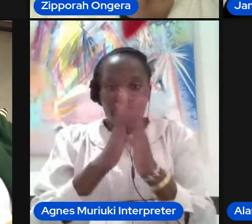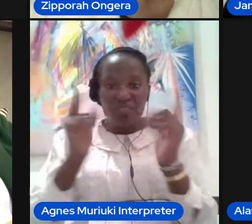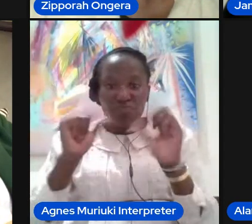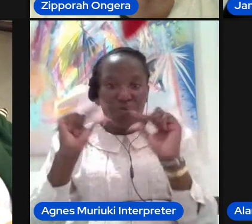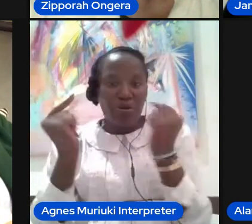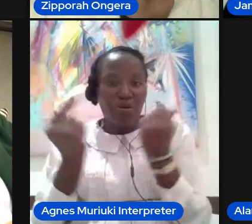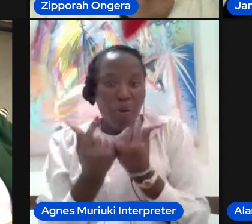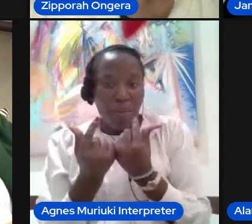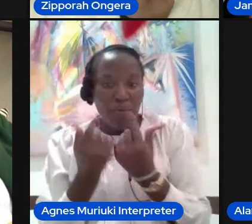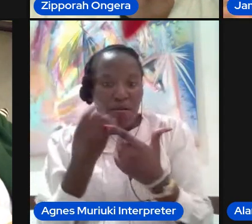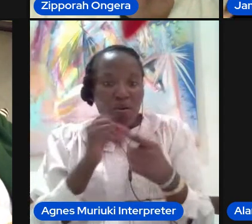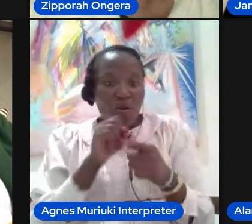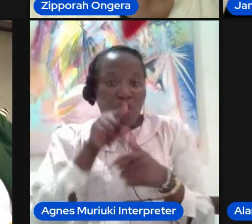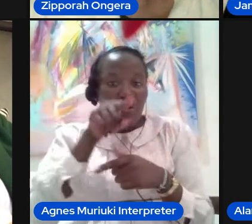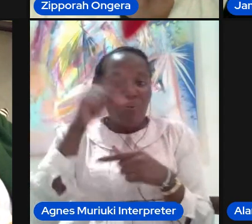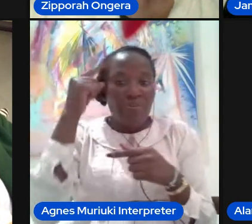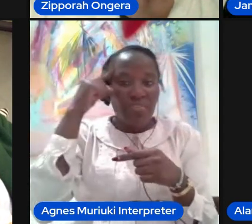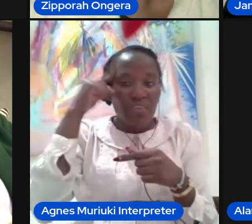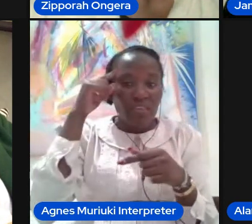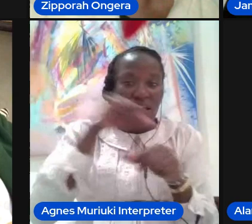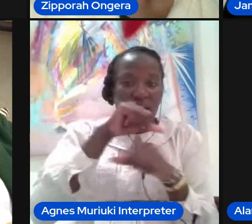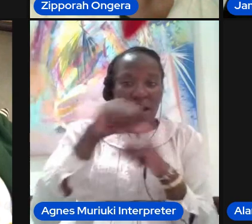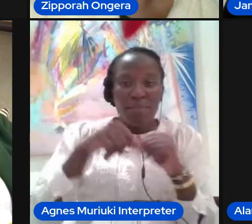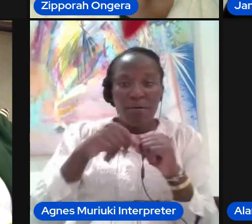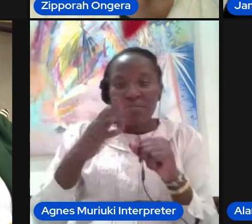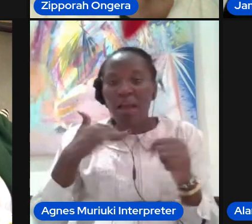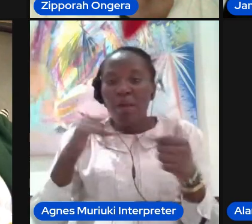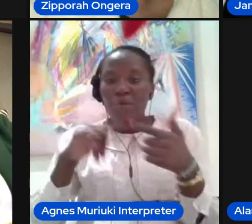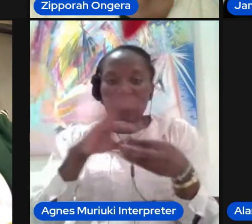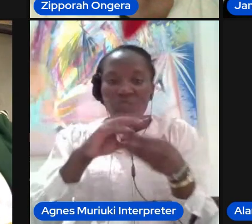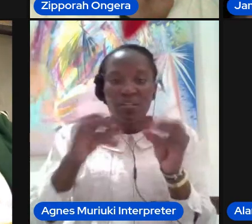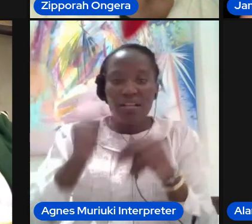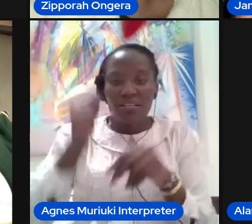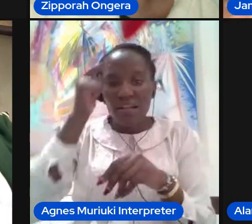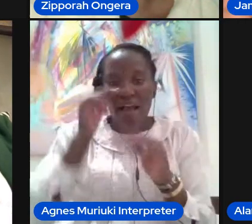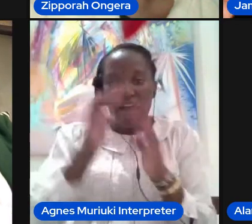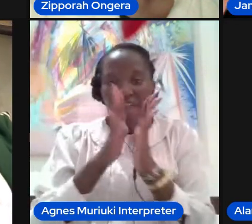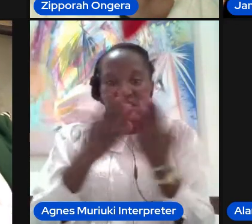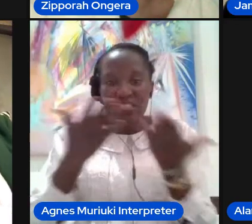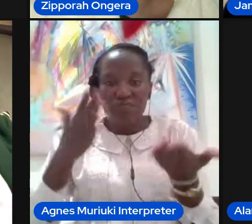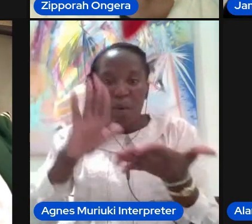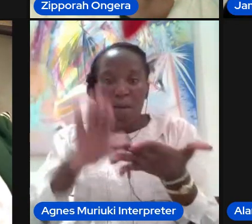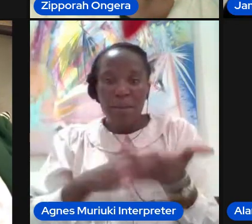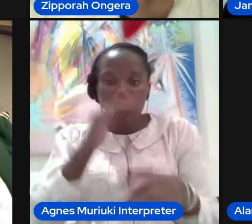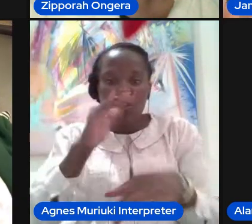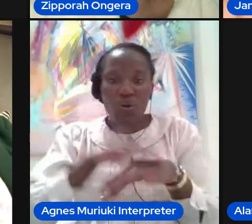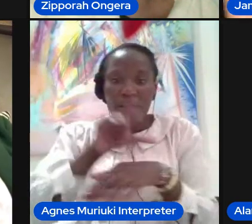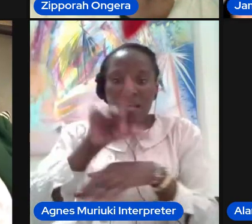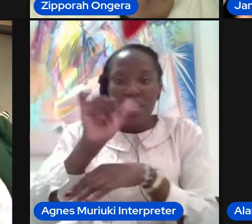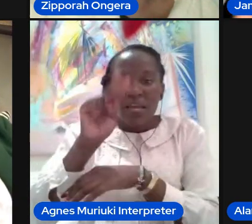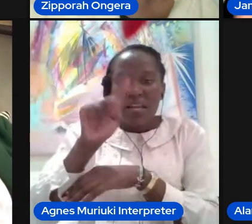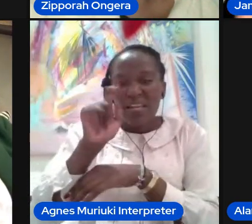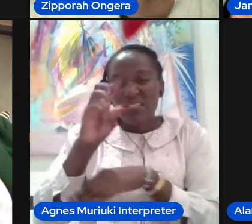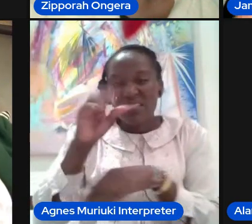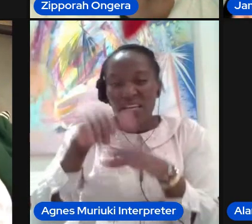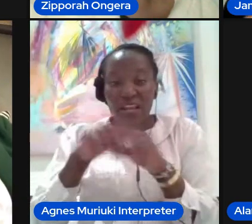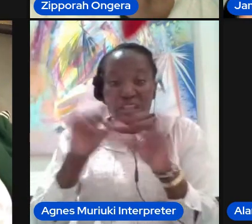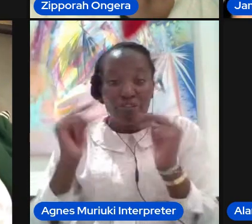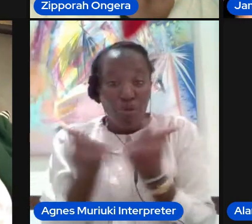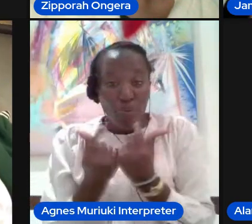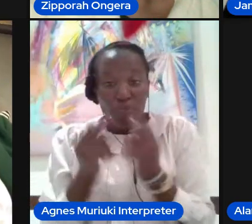you thinking of, I need to create a Facebook page or LinkedIn group. A